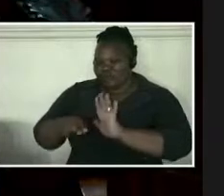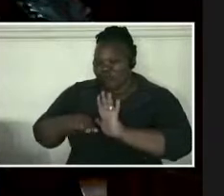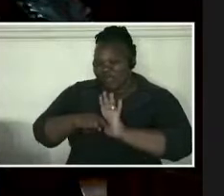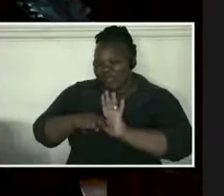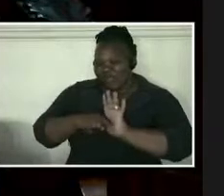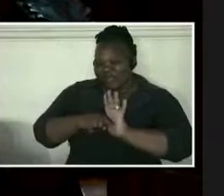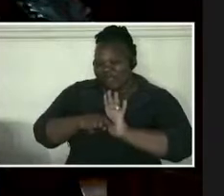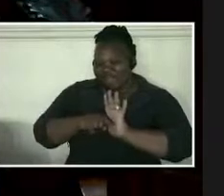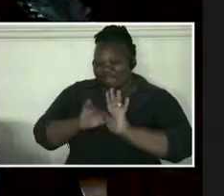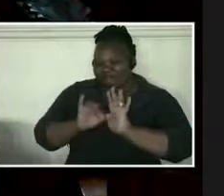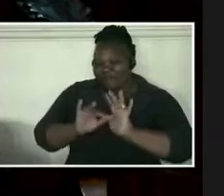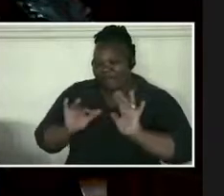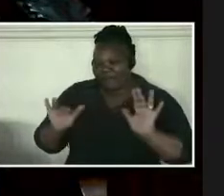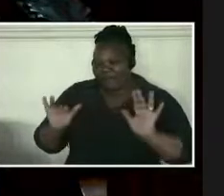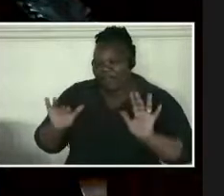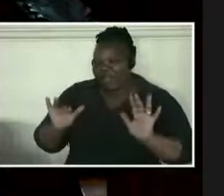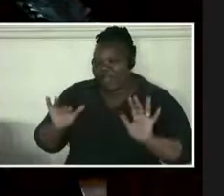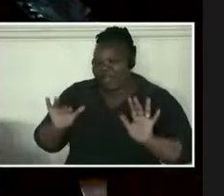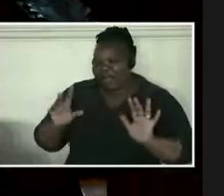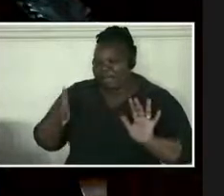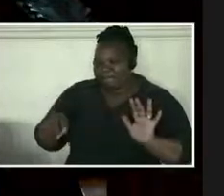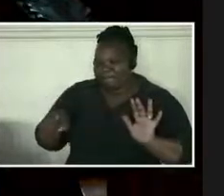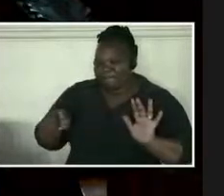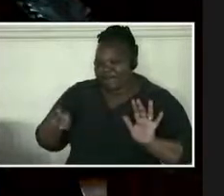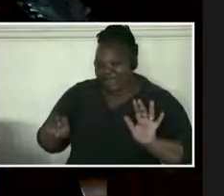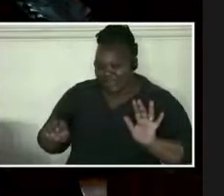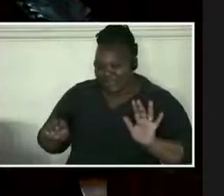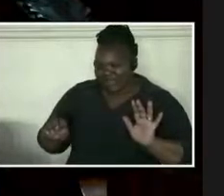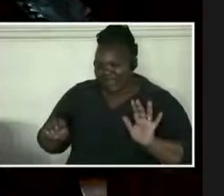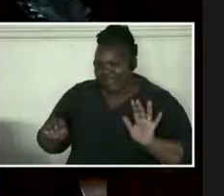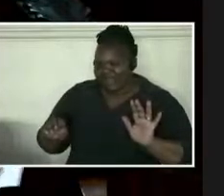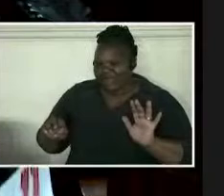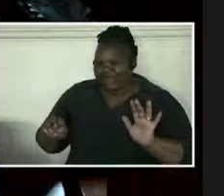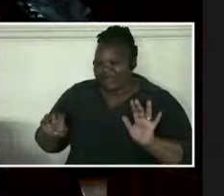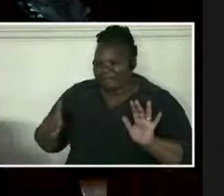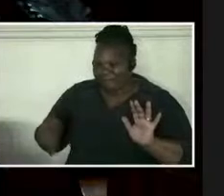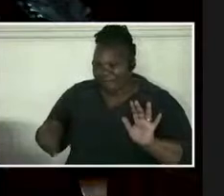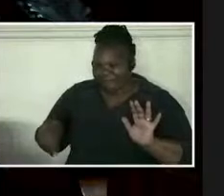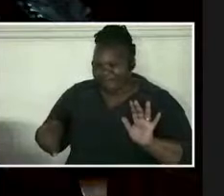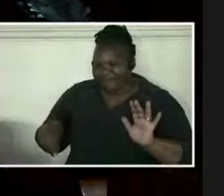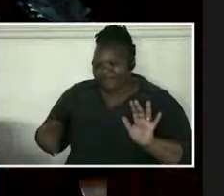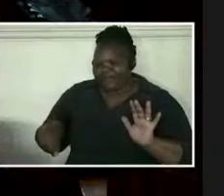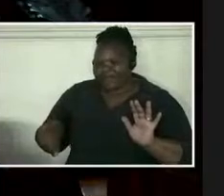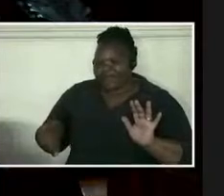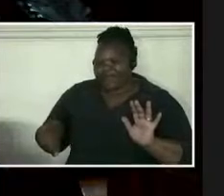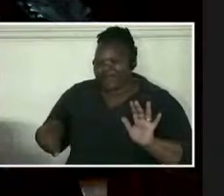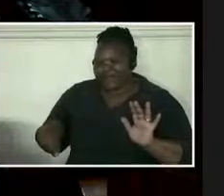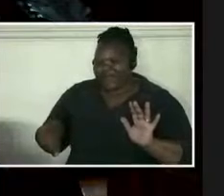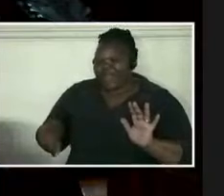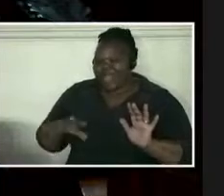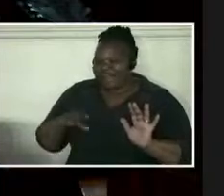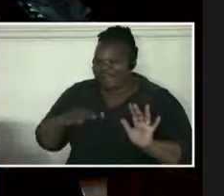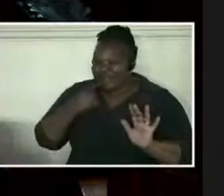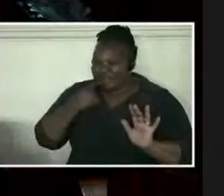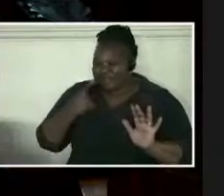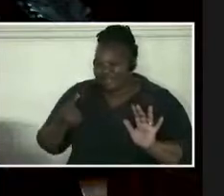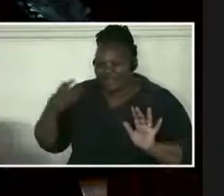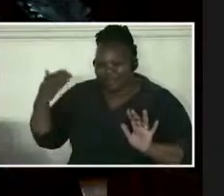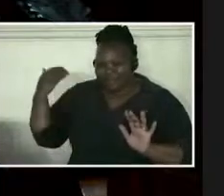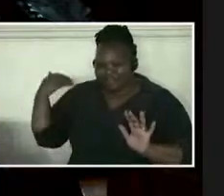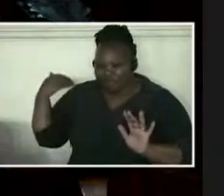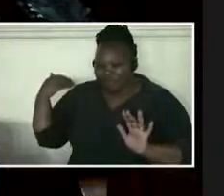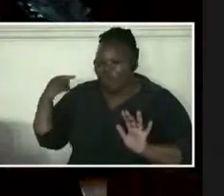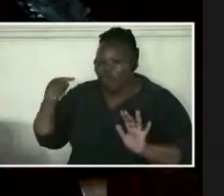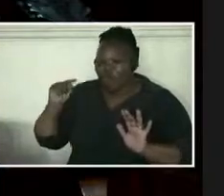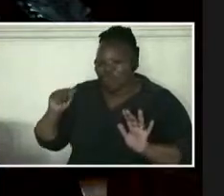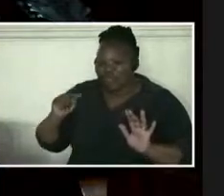people which is known as pre-exposure prophylaxis commonly known as prep as i have indicated previously this is